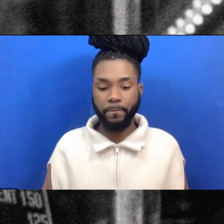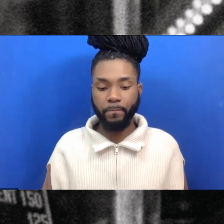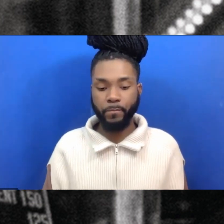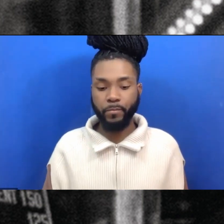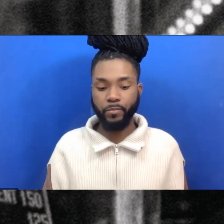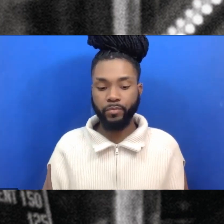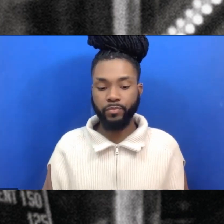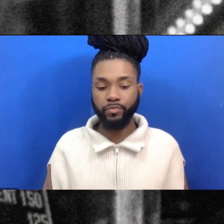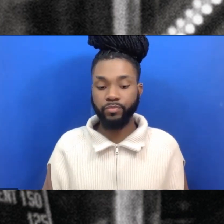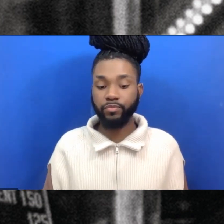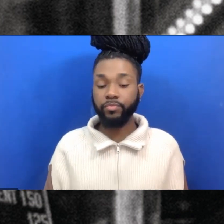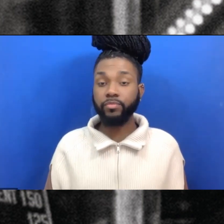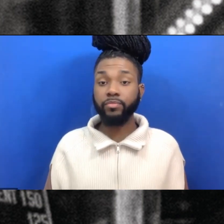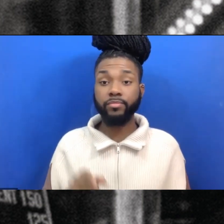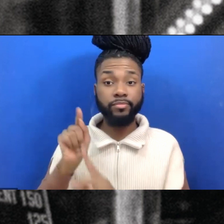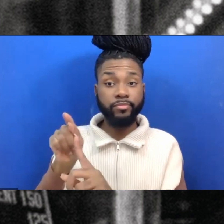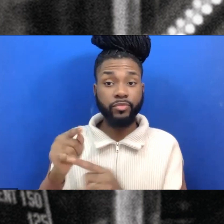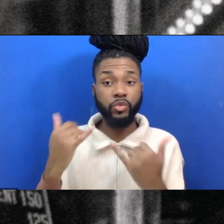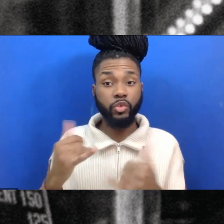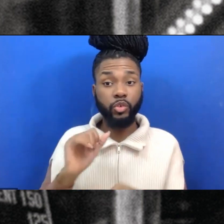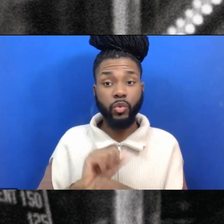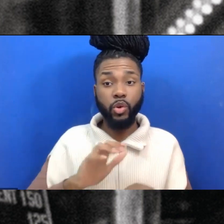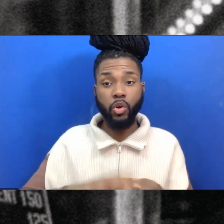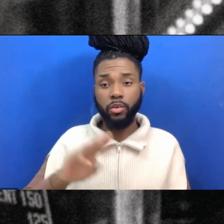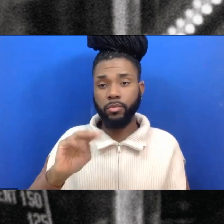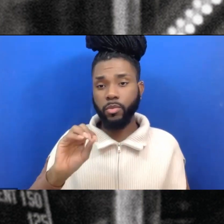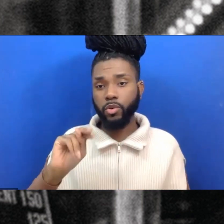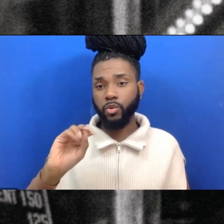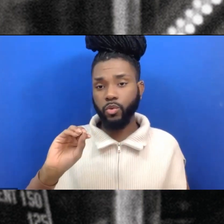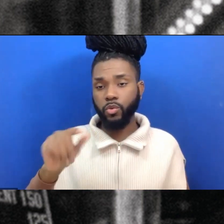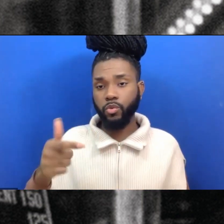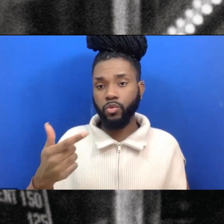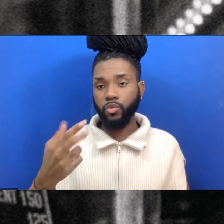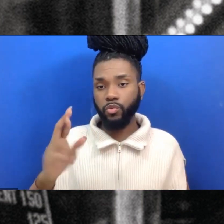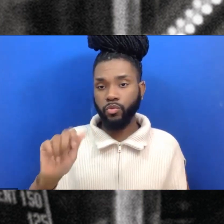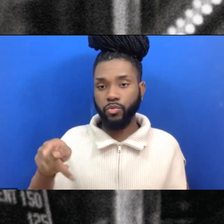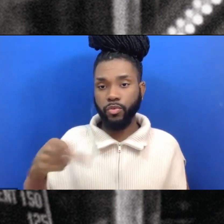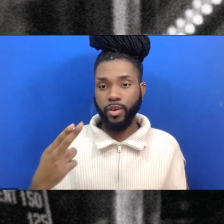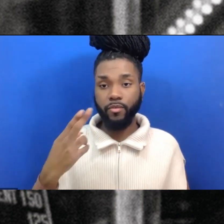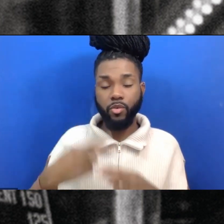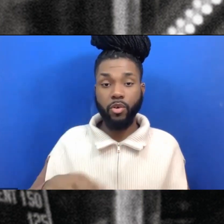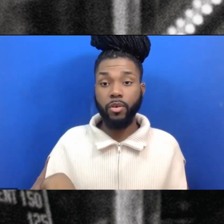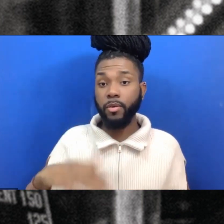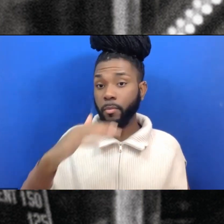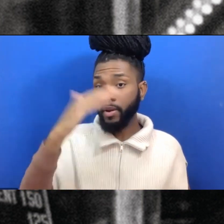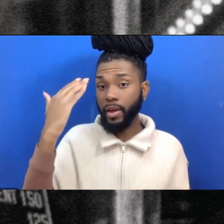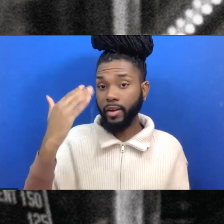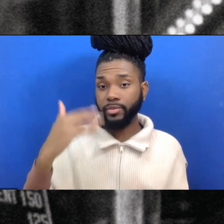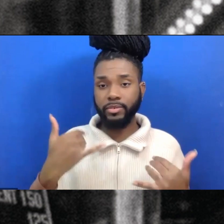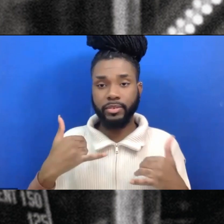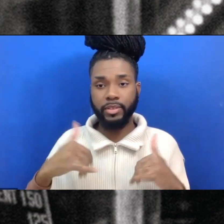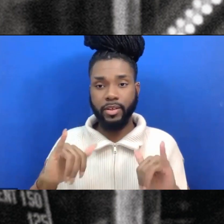She is currently working on a monograph called Black Still